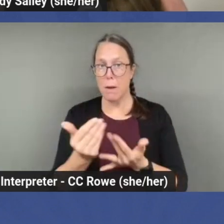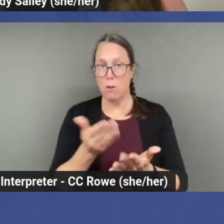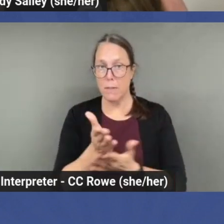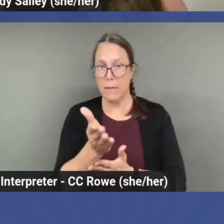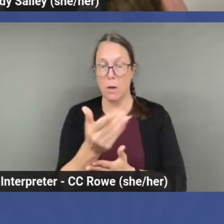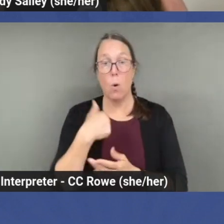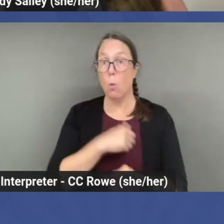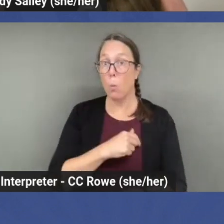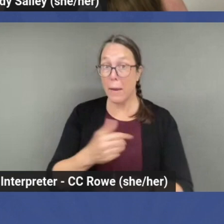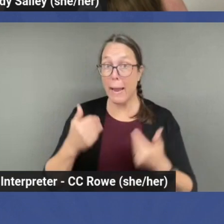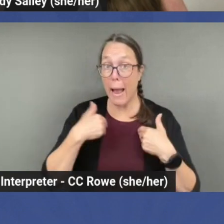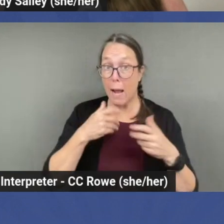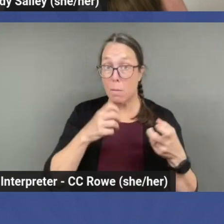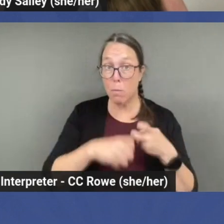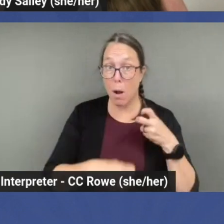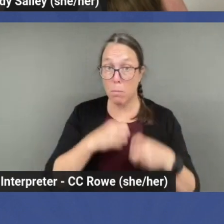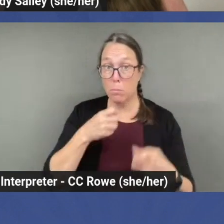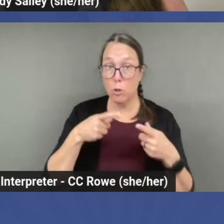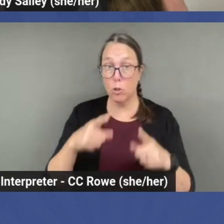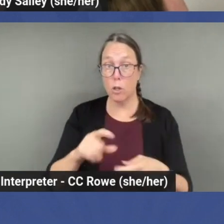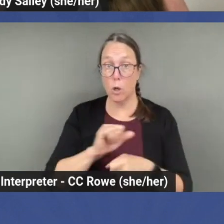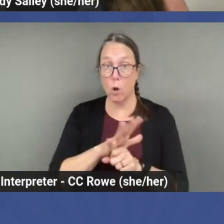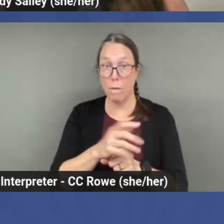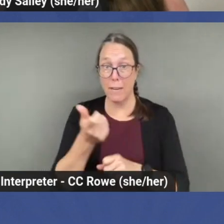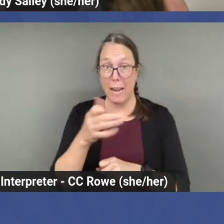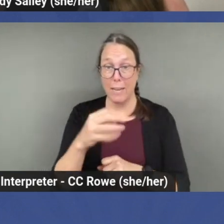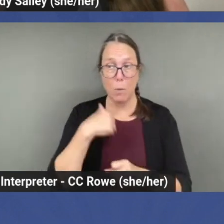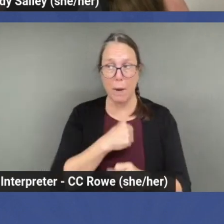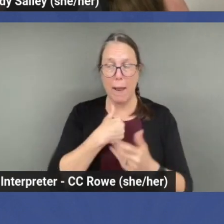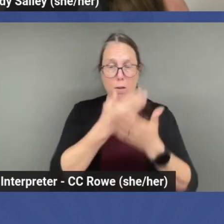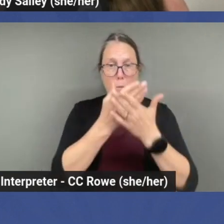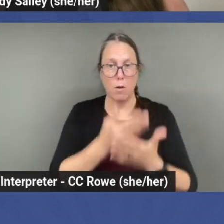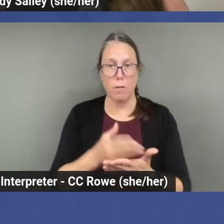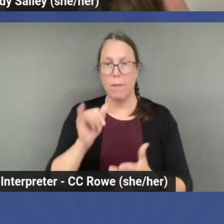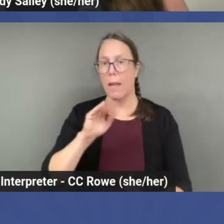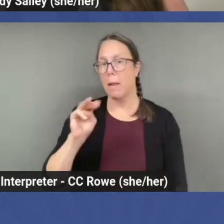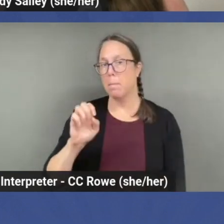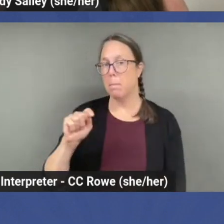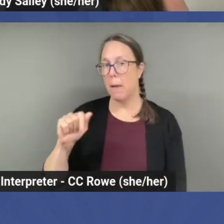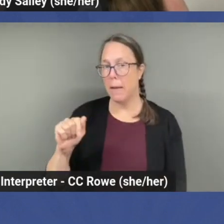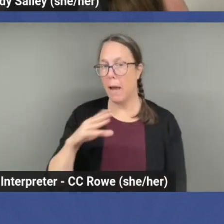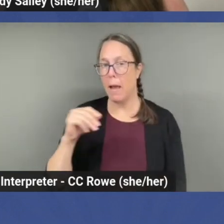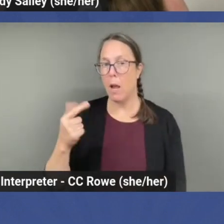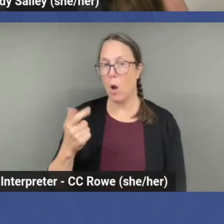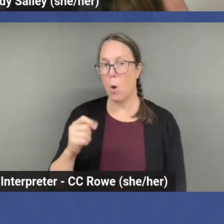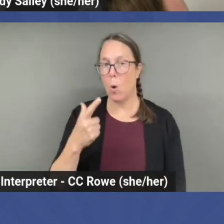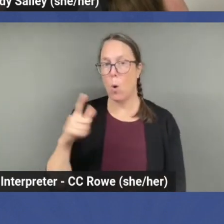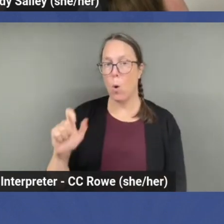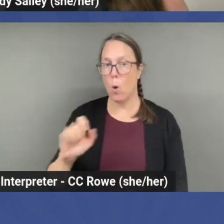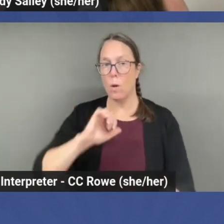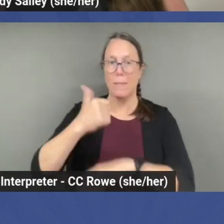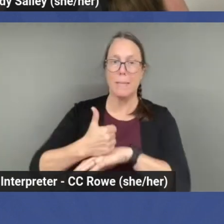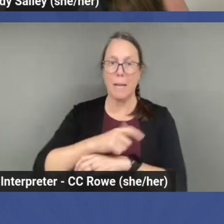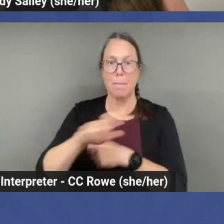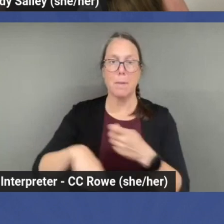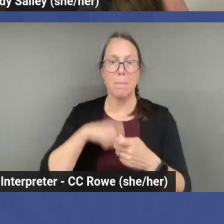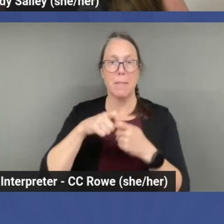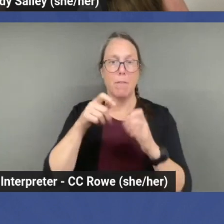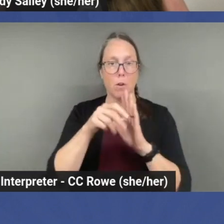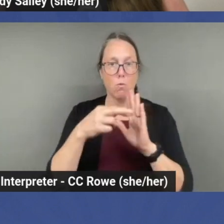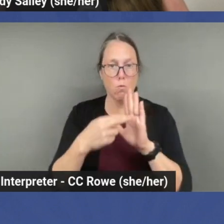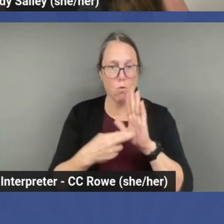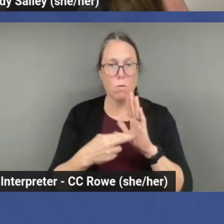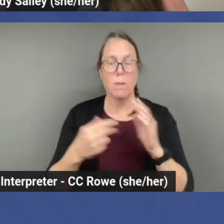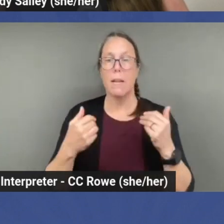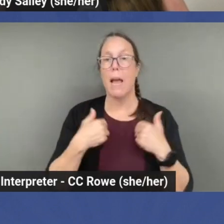during COVID-19 where we know that, for example, Meta and Google established specific, guidelines, and they had a little